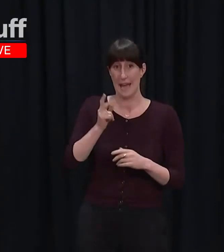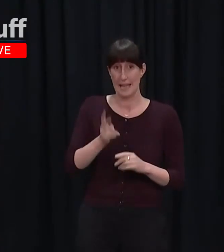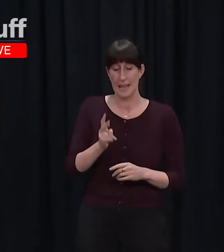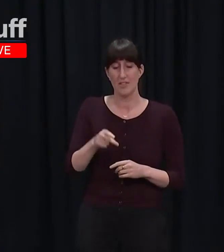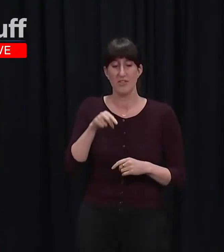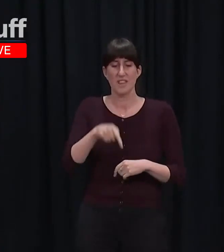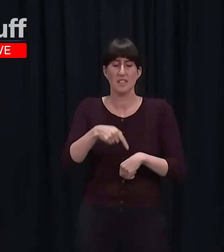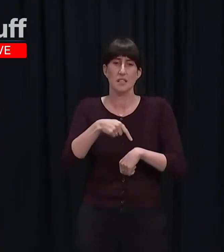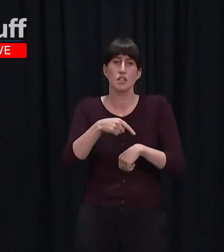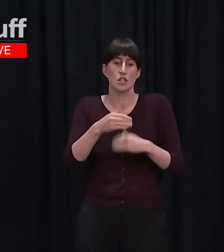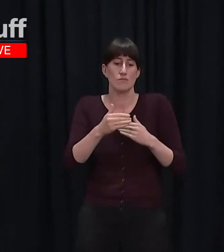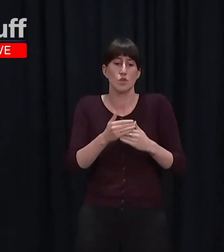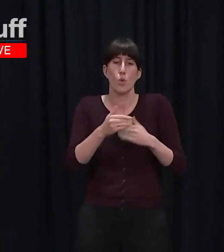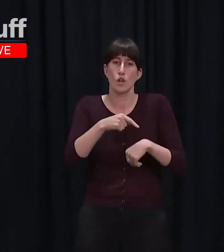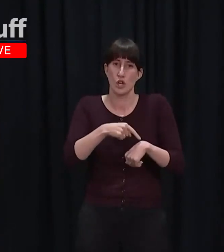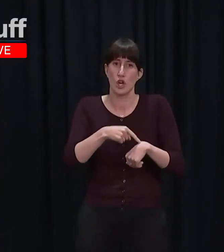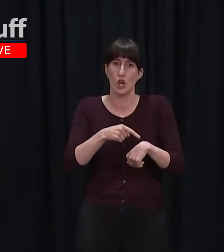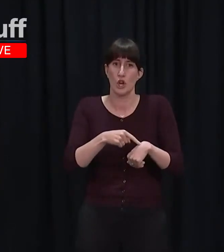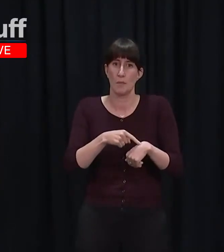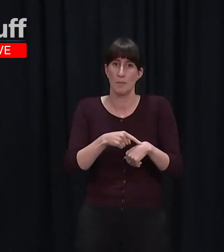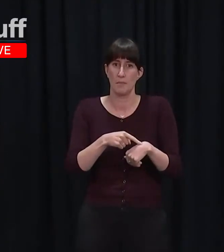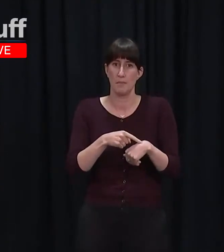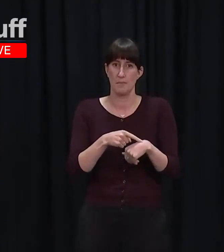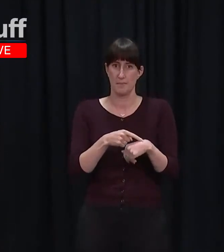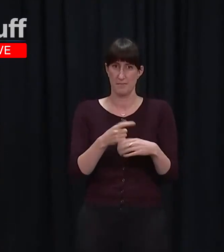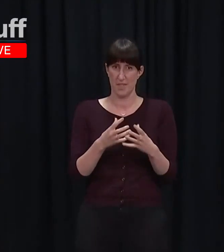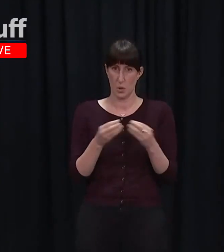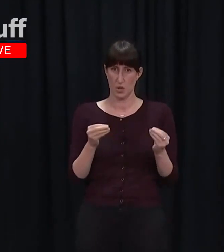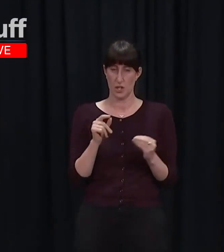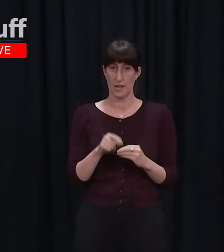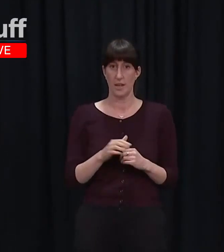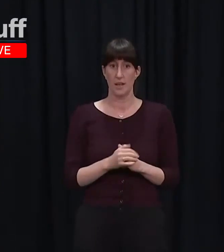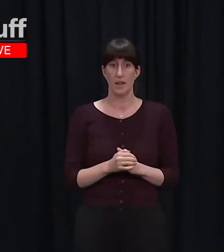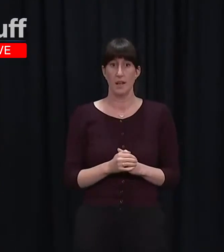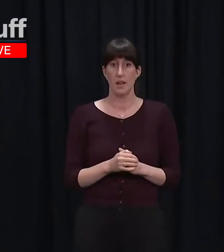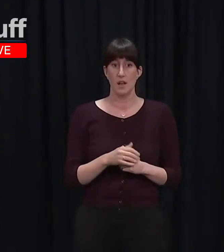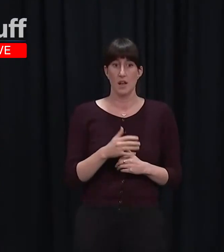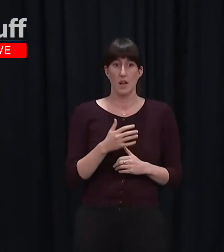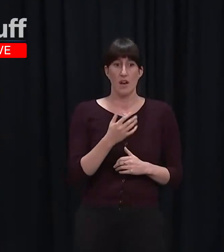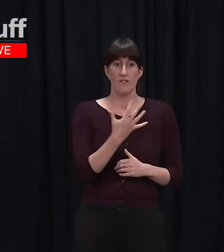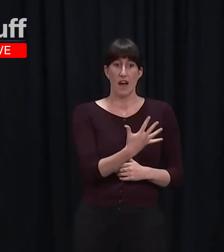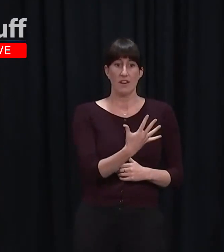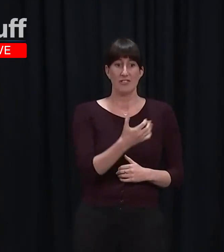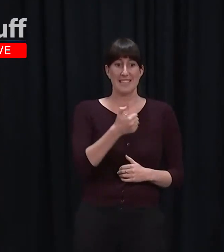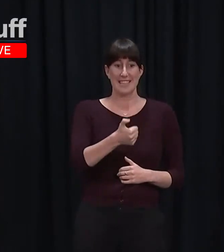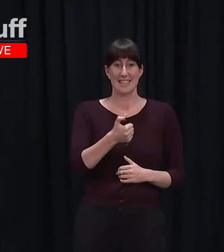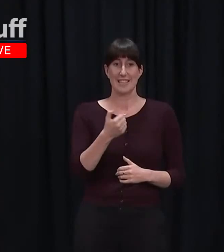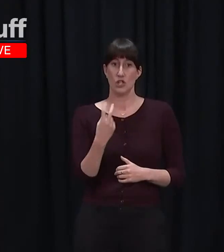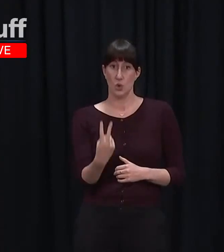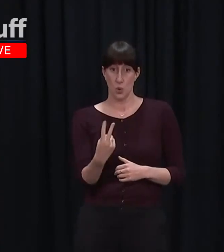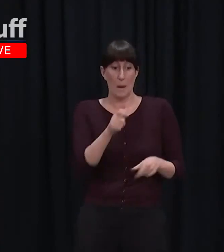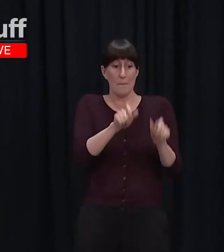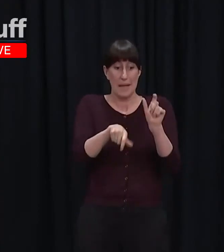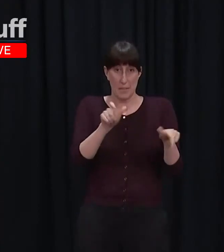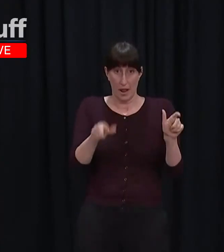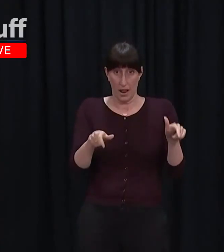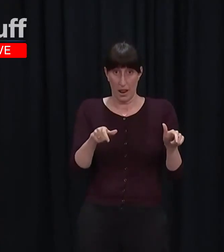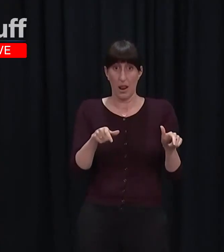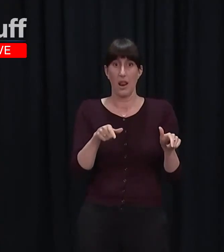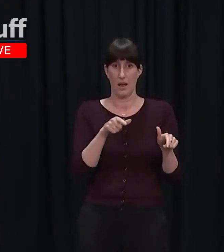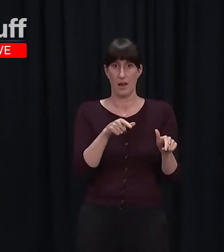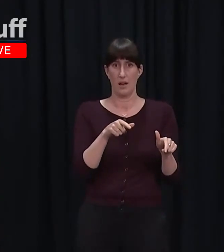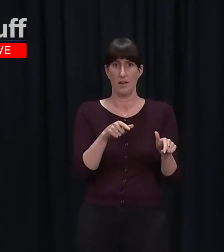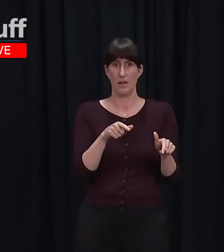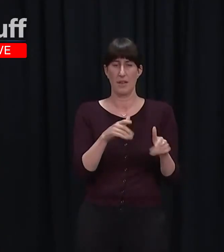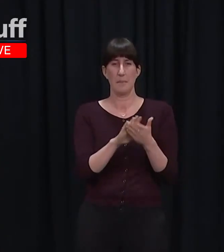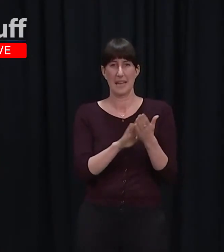now 562 cases and close contacts in the community across 216 households who are